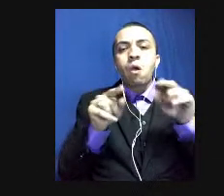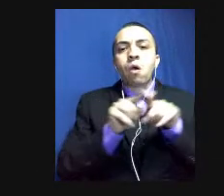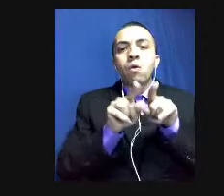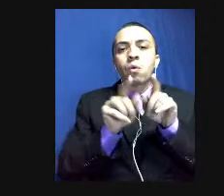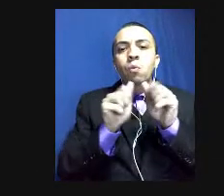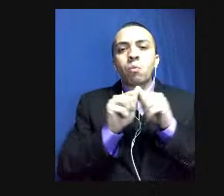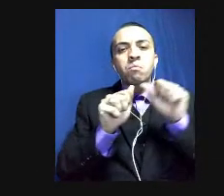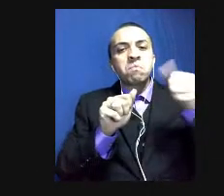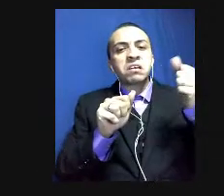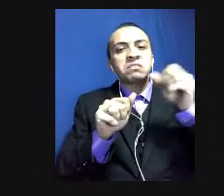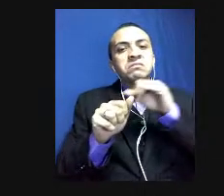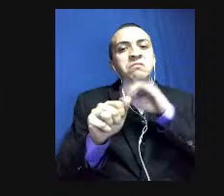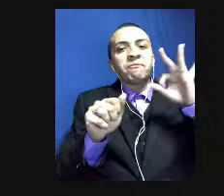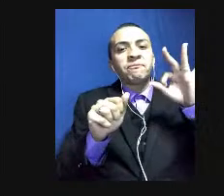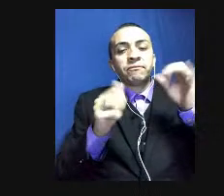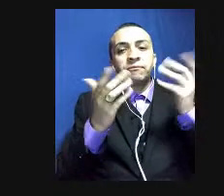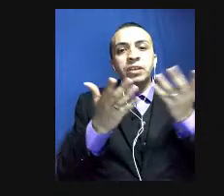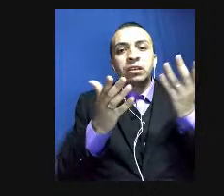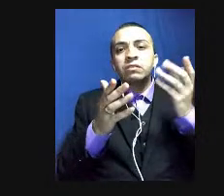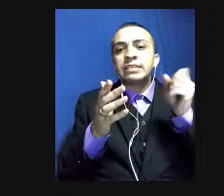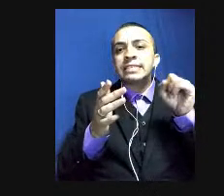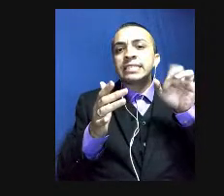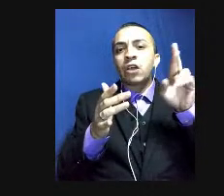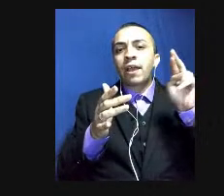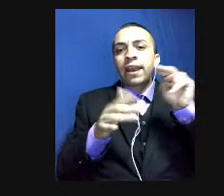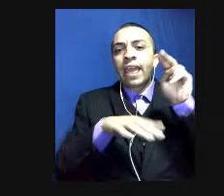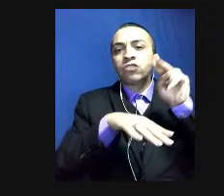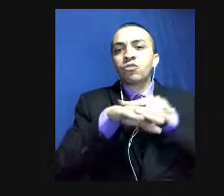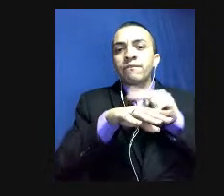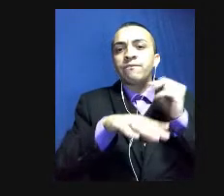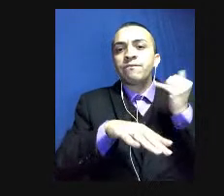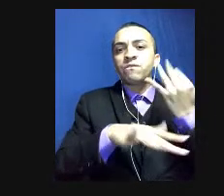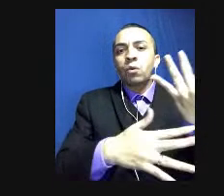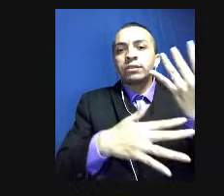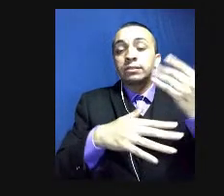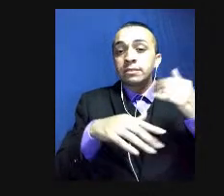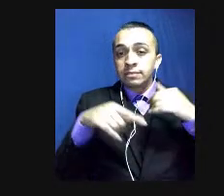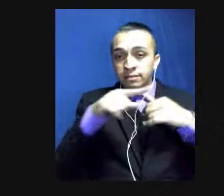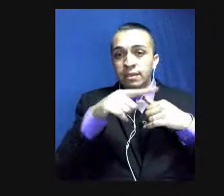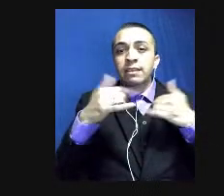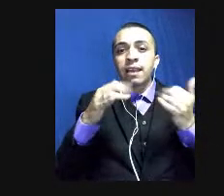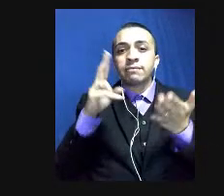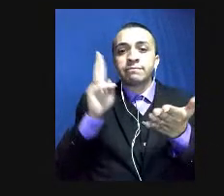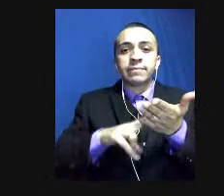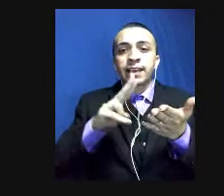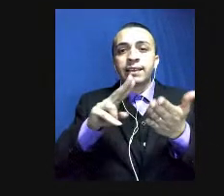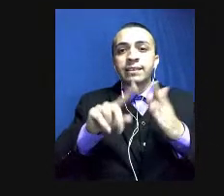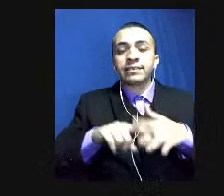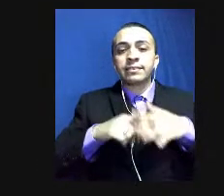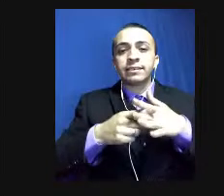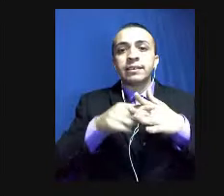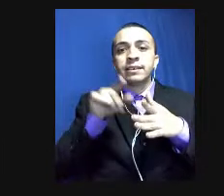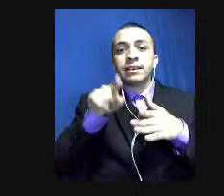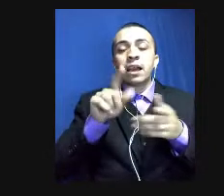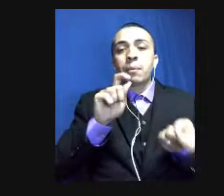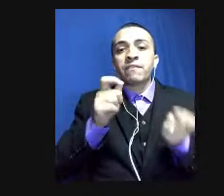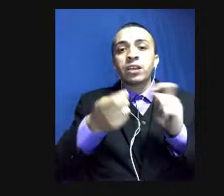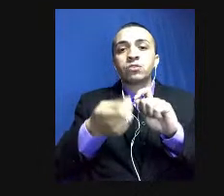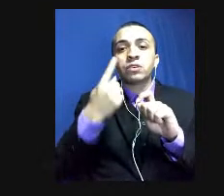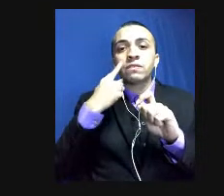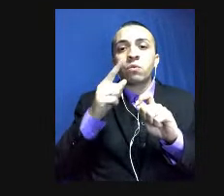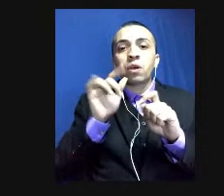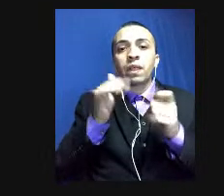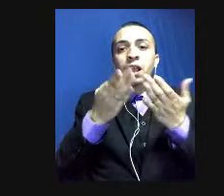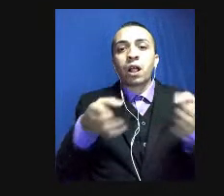here on the Sierra National Forest, the forest supervisor signed into effect a modification to the forest closure